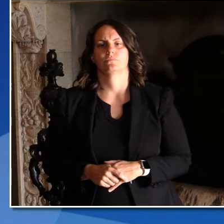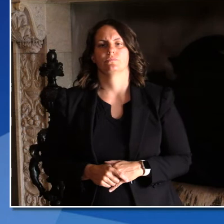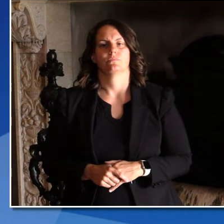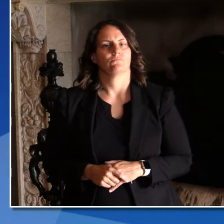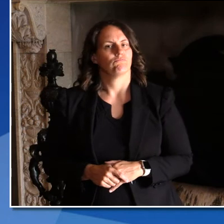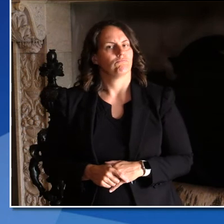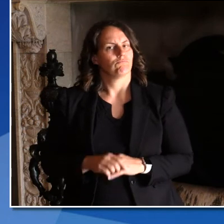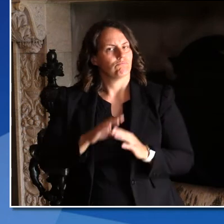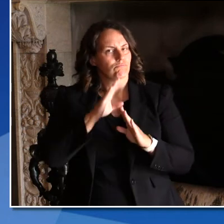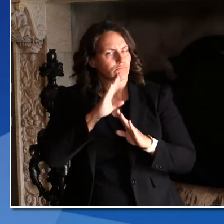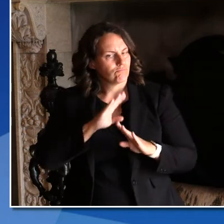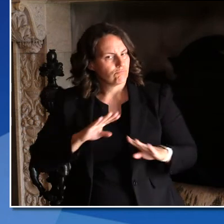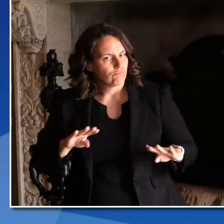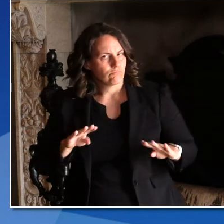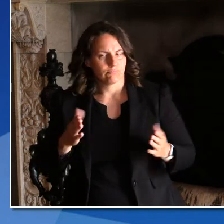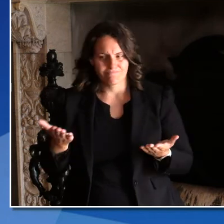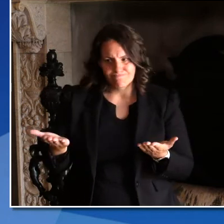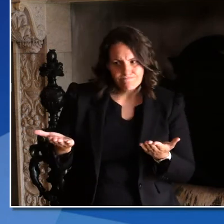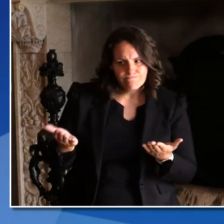Martin, are you there?